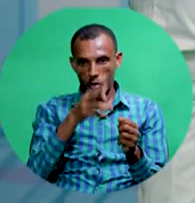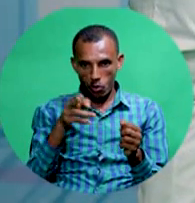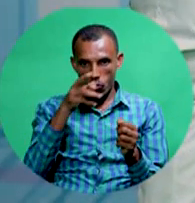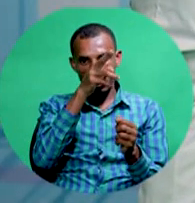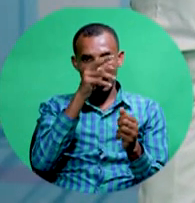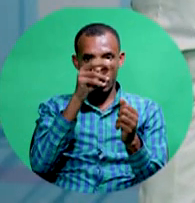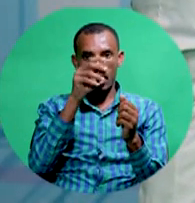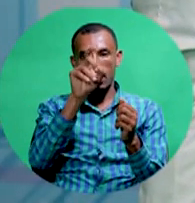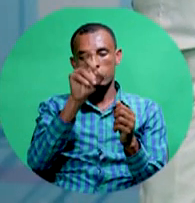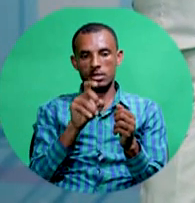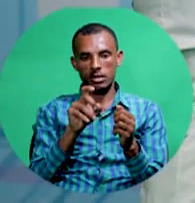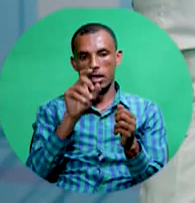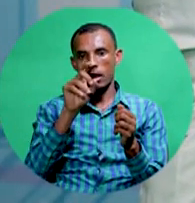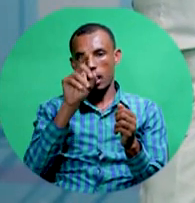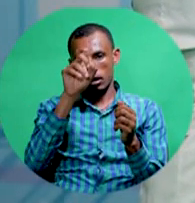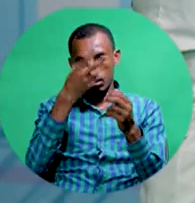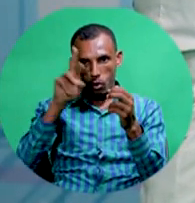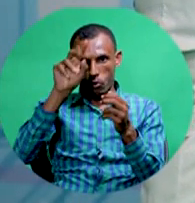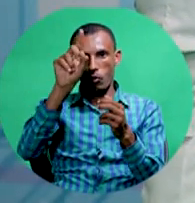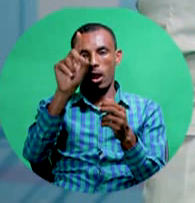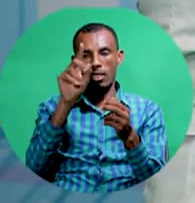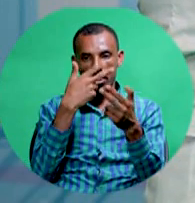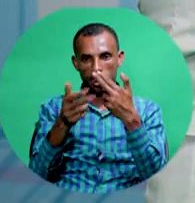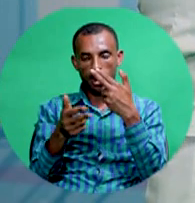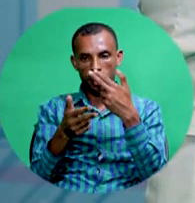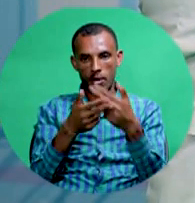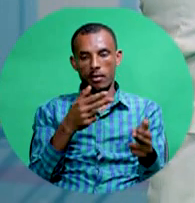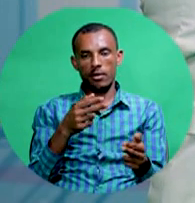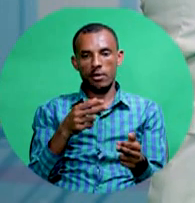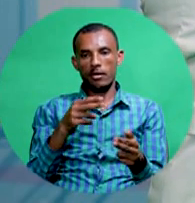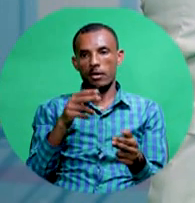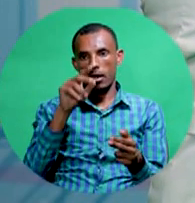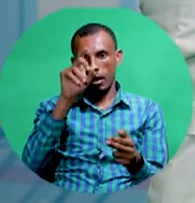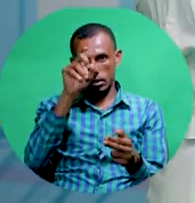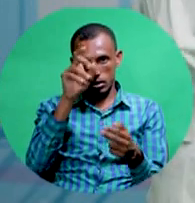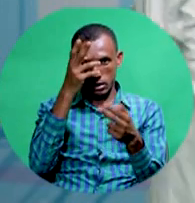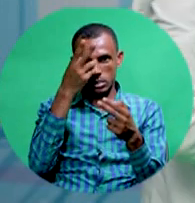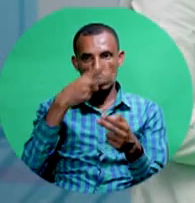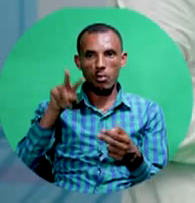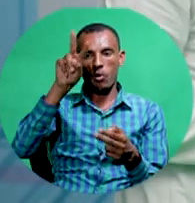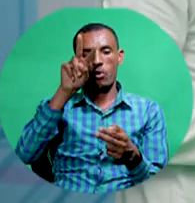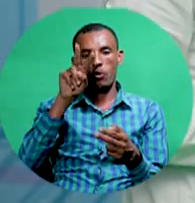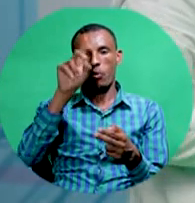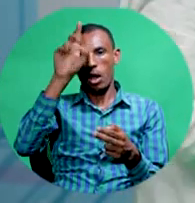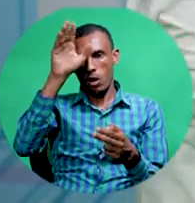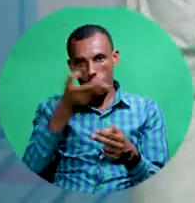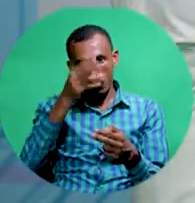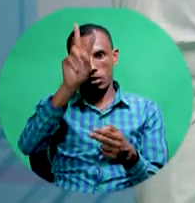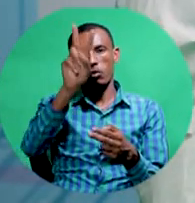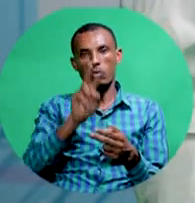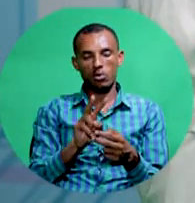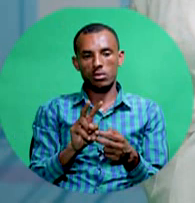this means it is x the power of 1 times x the power of 1 over 2